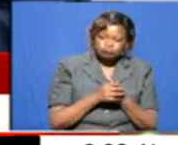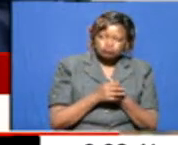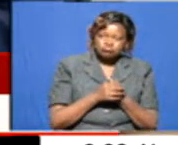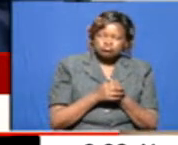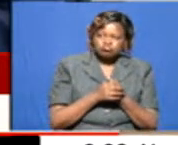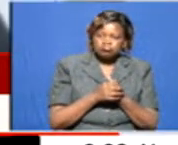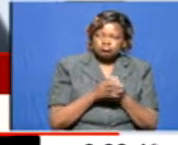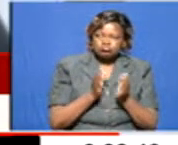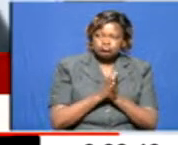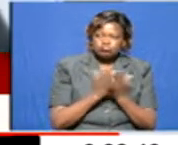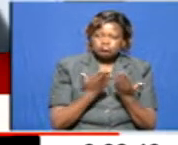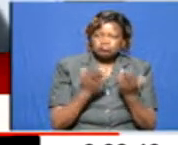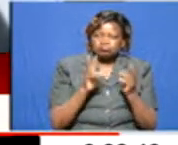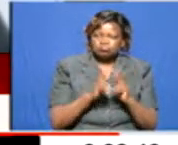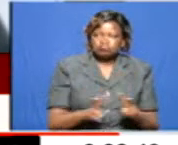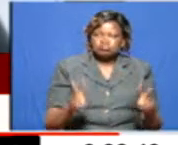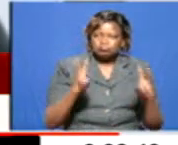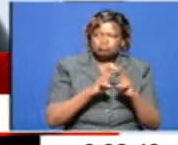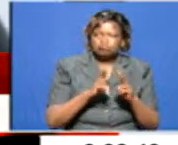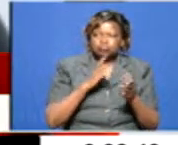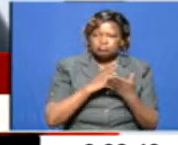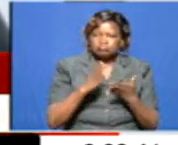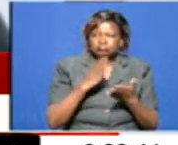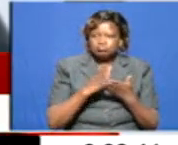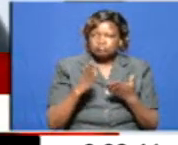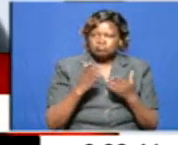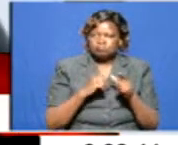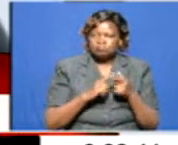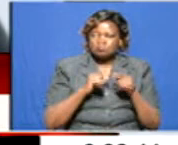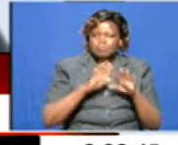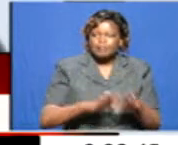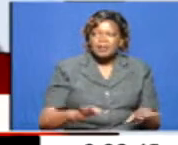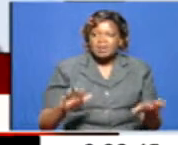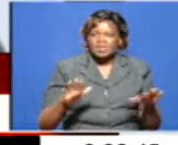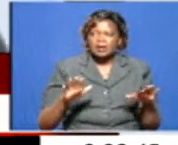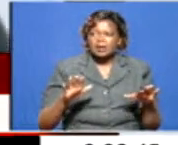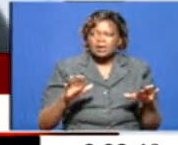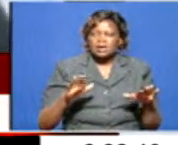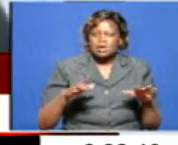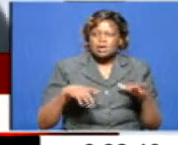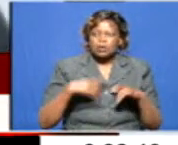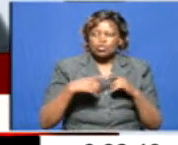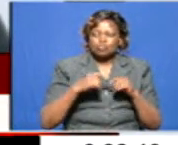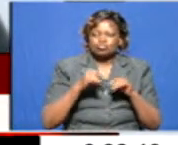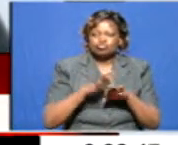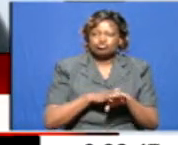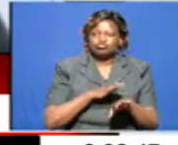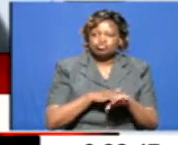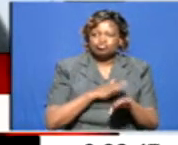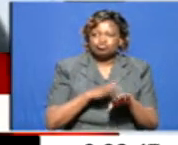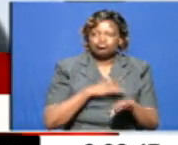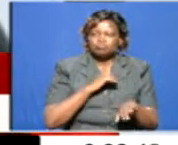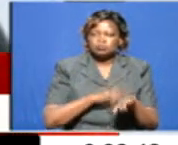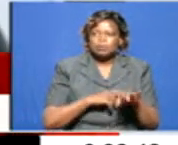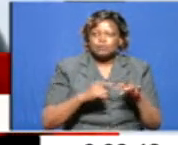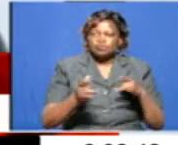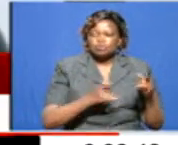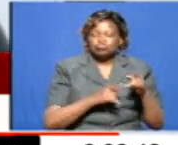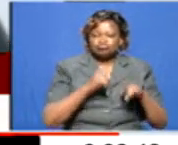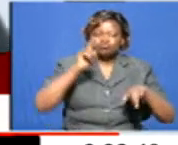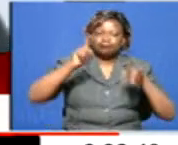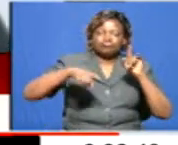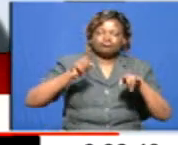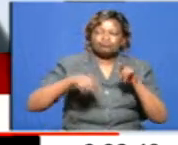book value per share. Market is still moving quite slow when you look at valuations.